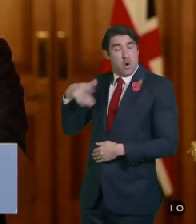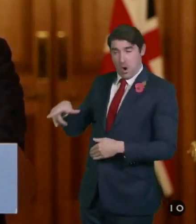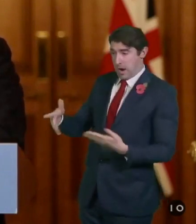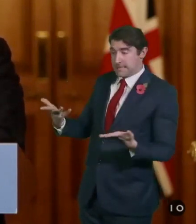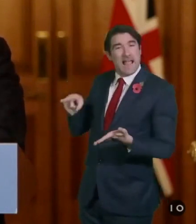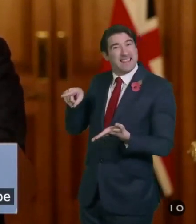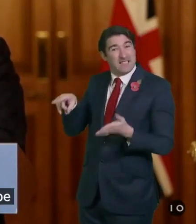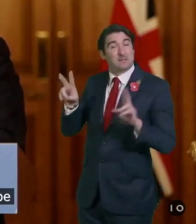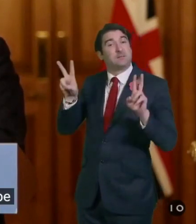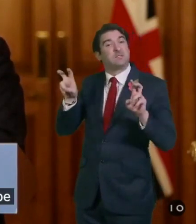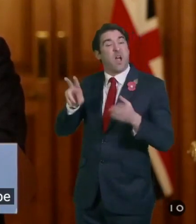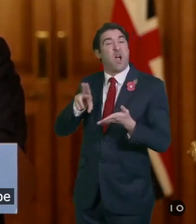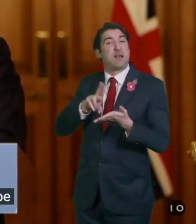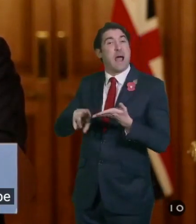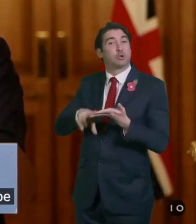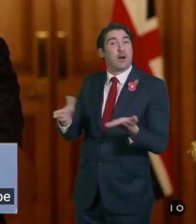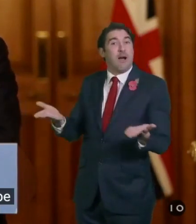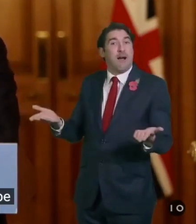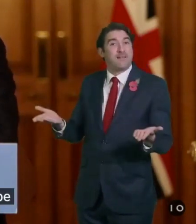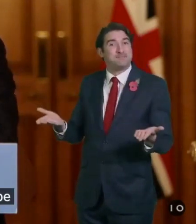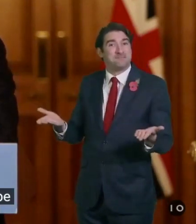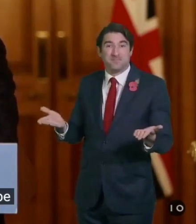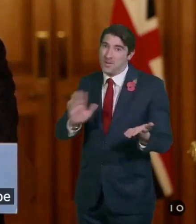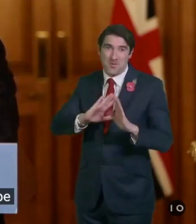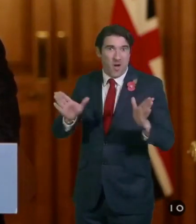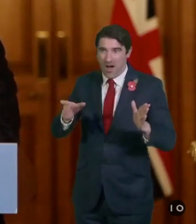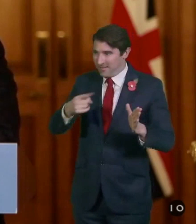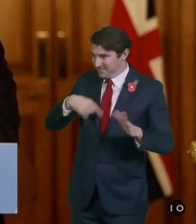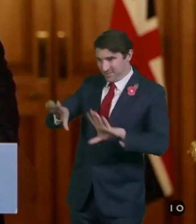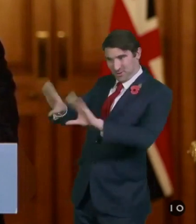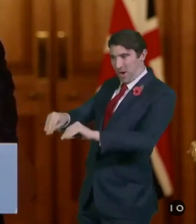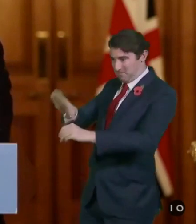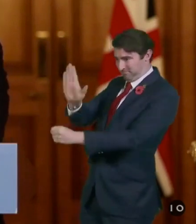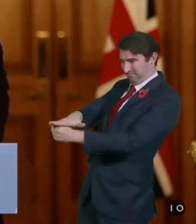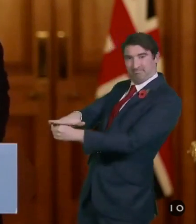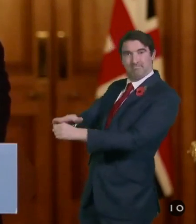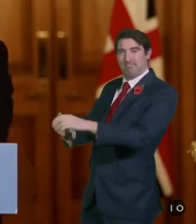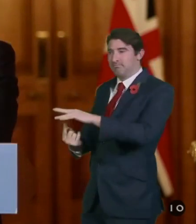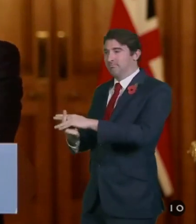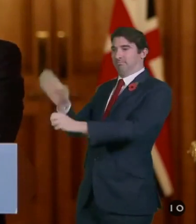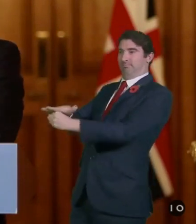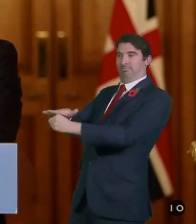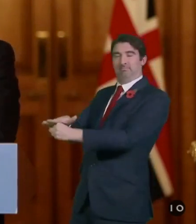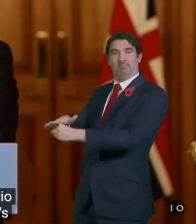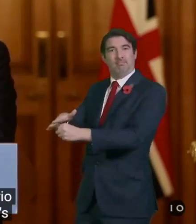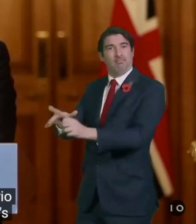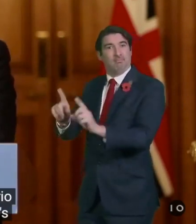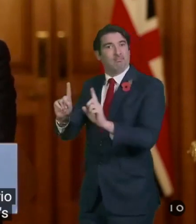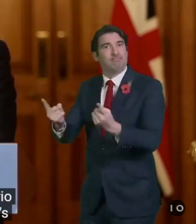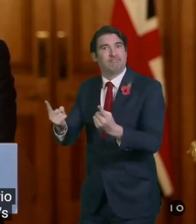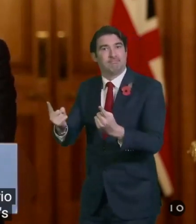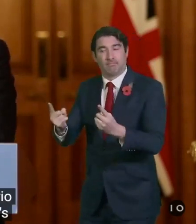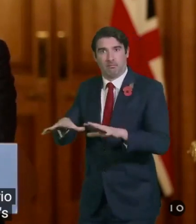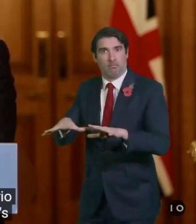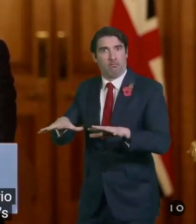the reasonable worst case scenario of our scientific advisors, whose models, as you've just